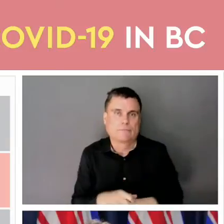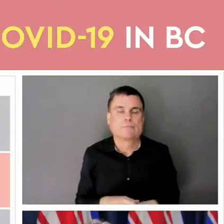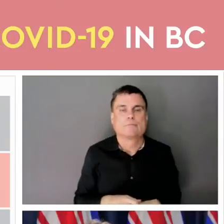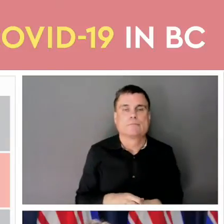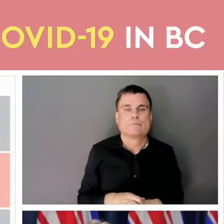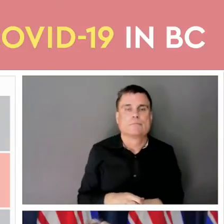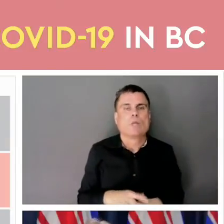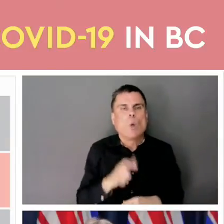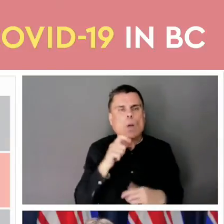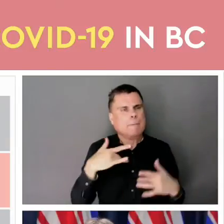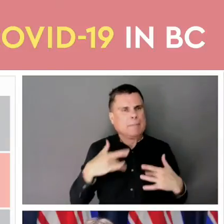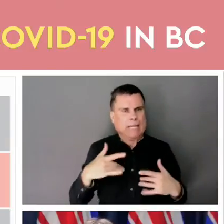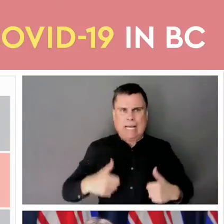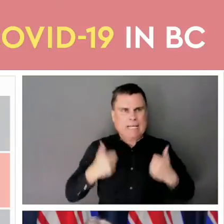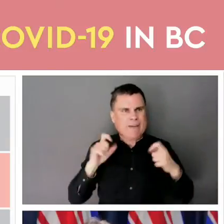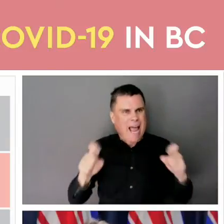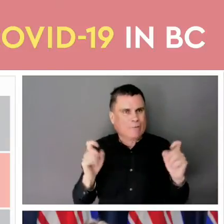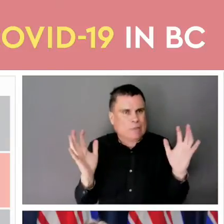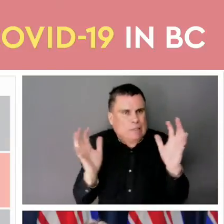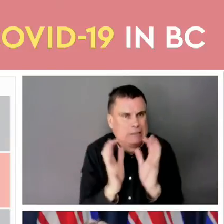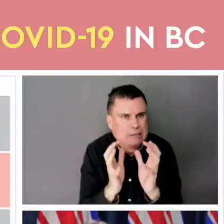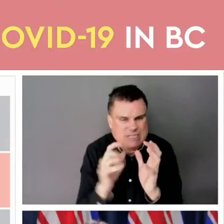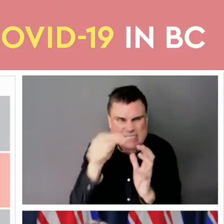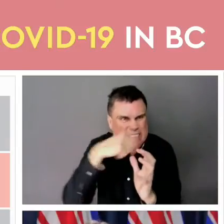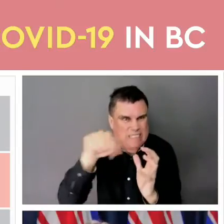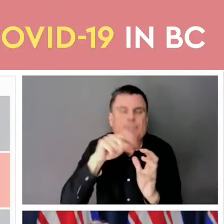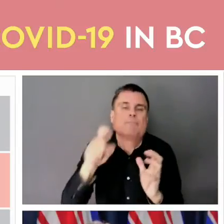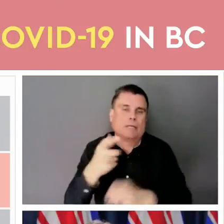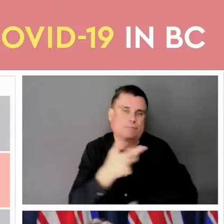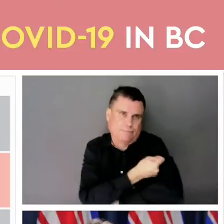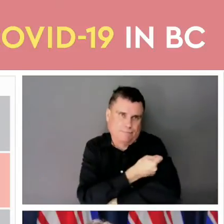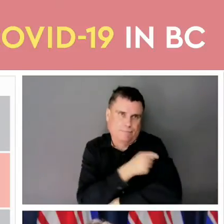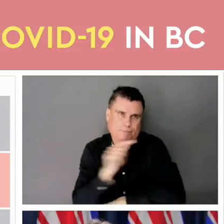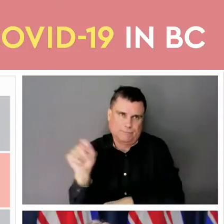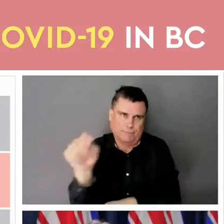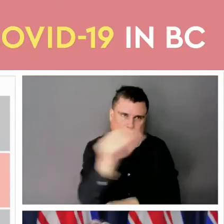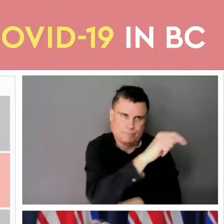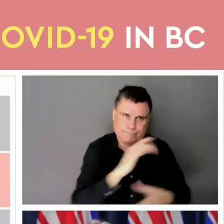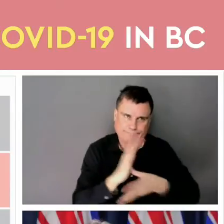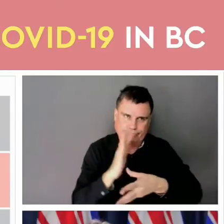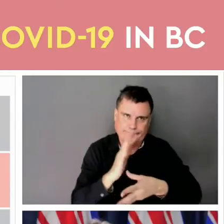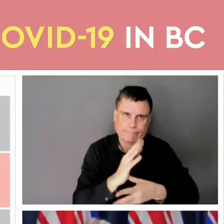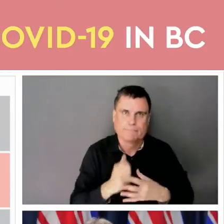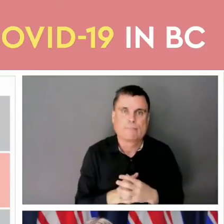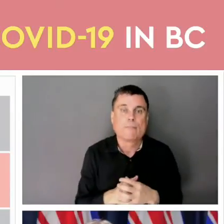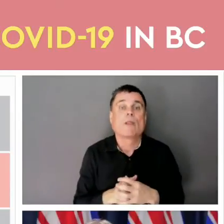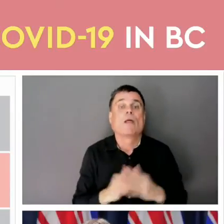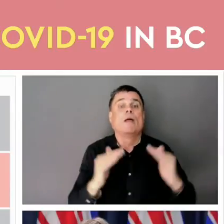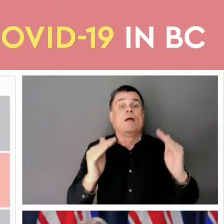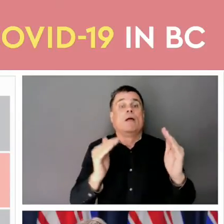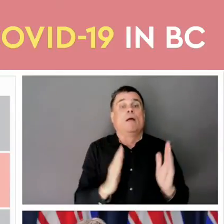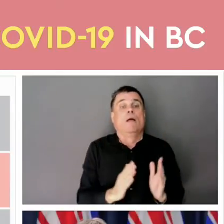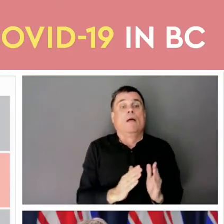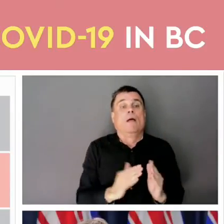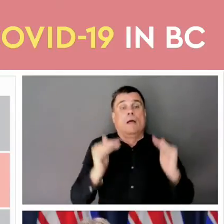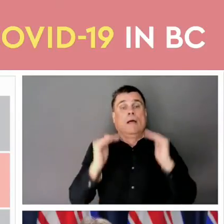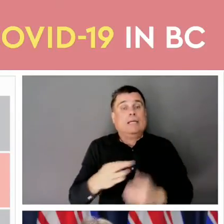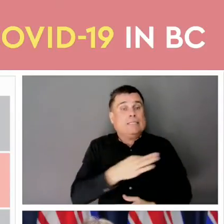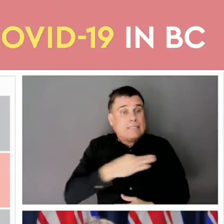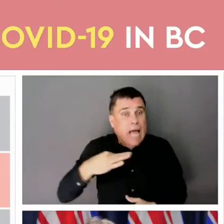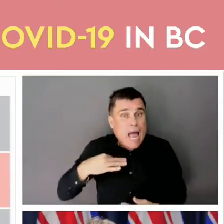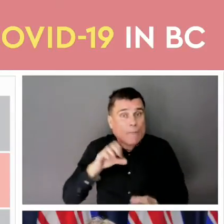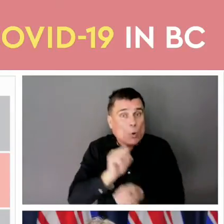be working to cover off with vaccination, and staff in community home support and our nurses who are going